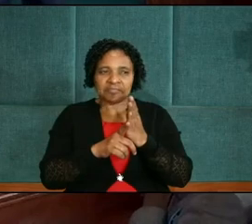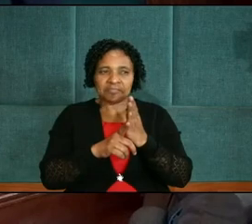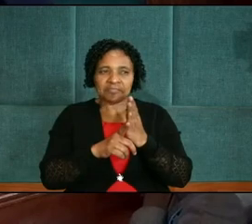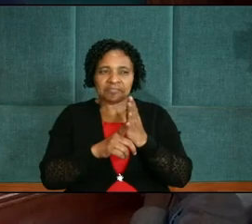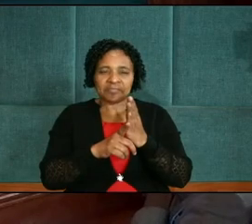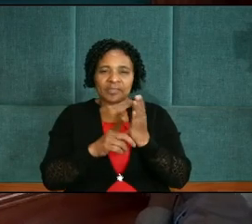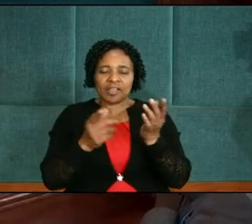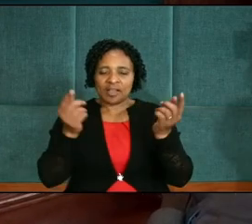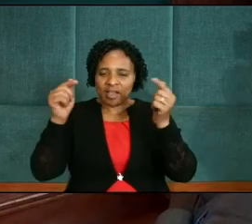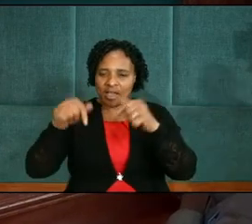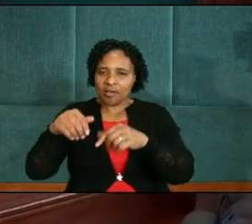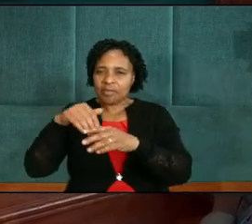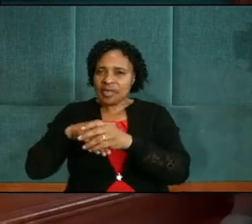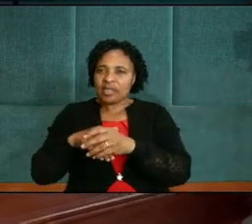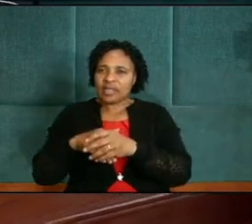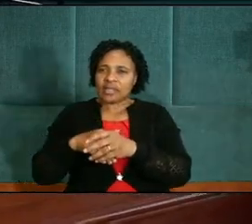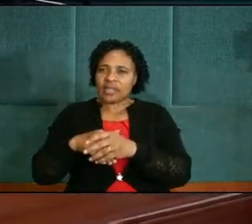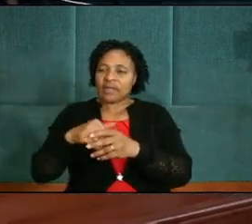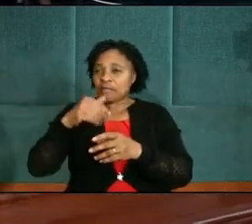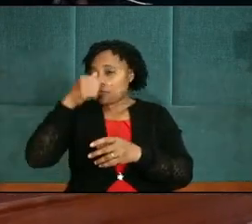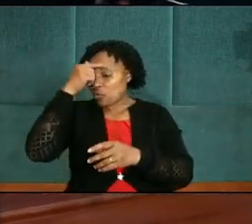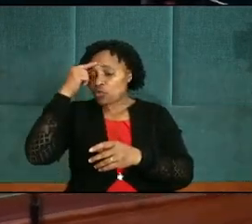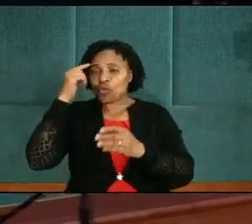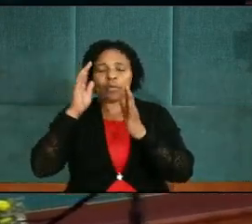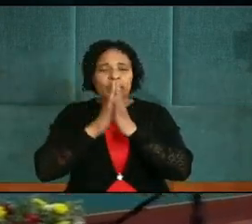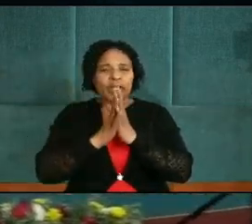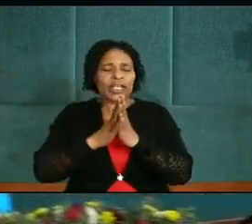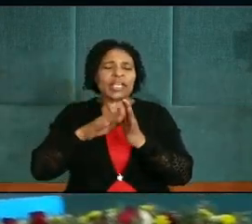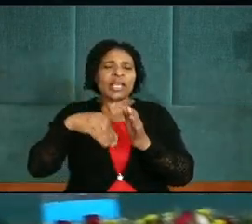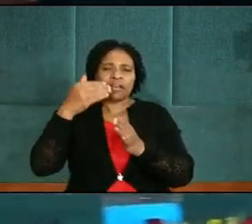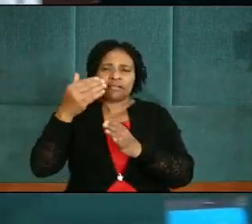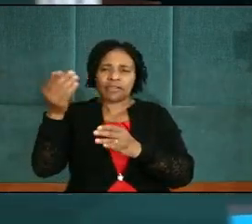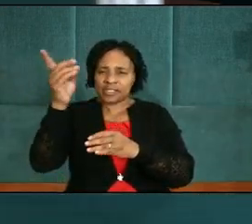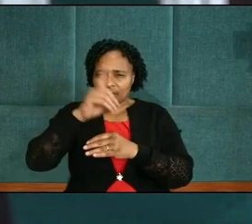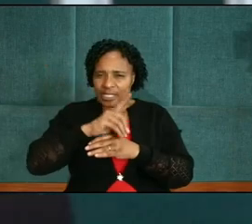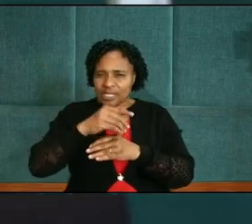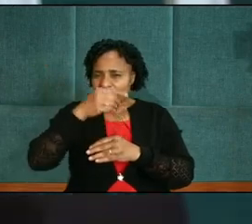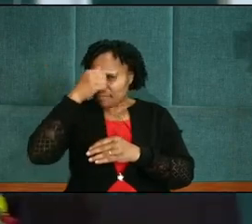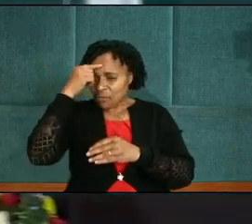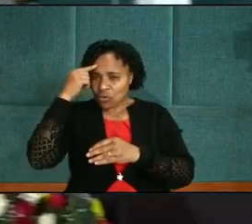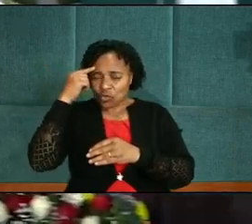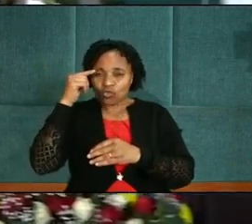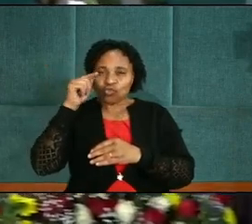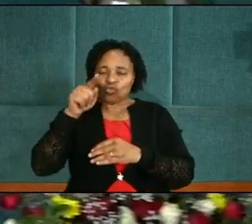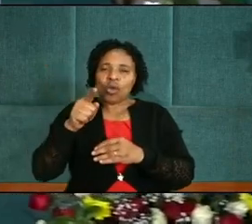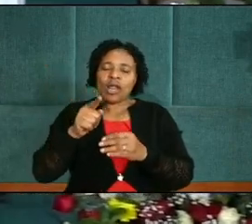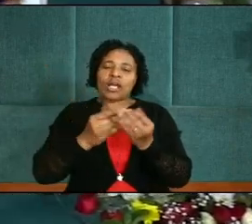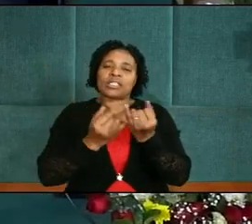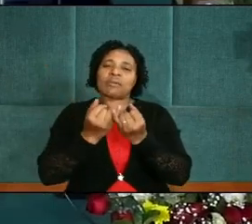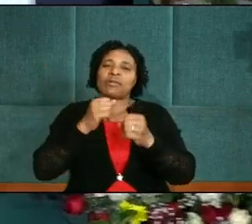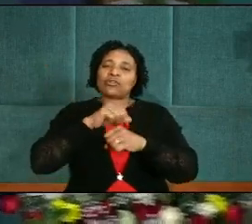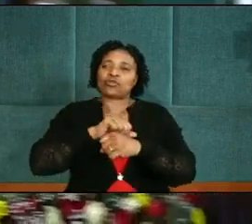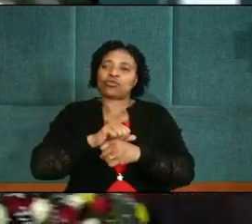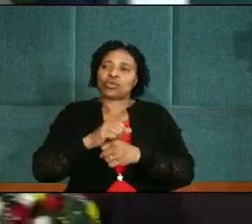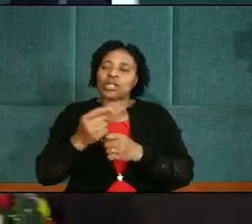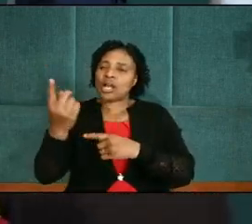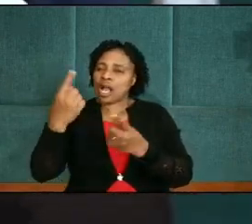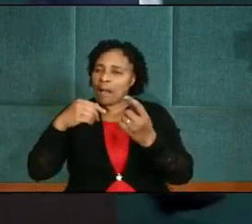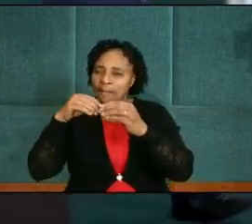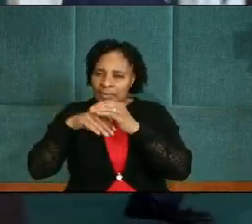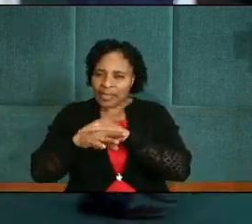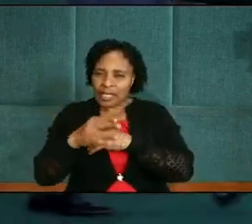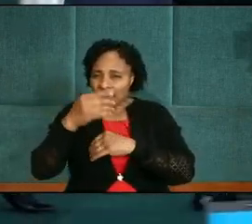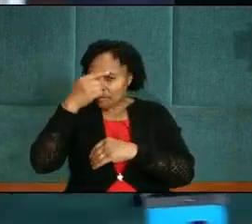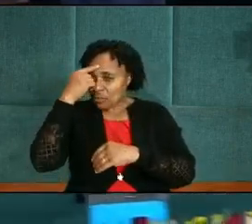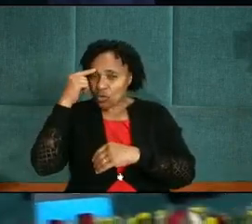Come in, because you pray every day. Come in, because you're a vegetarian. Come in, because